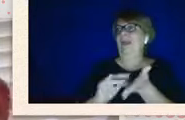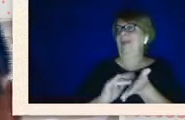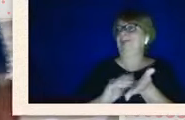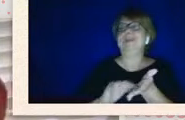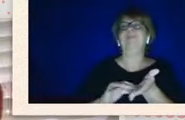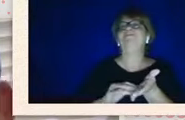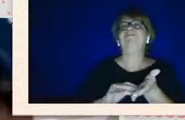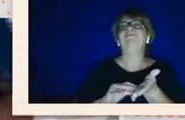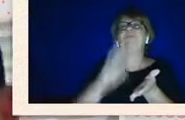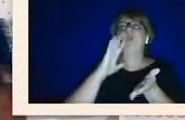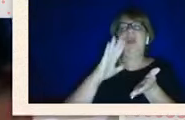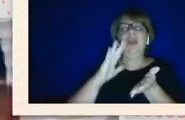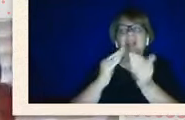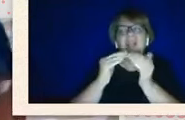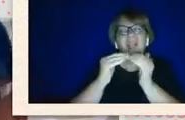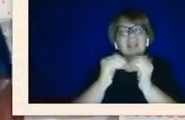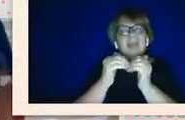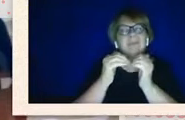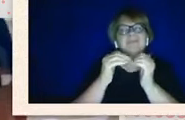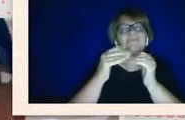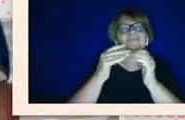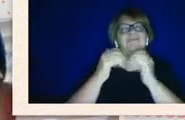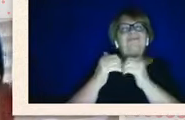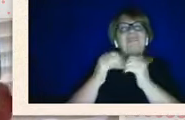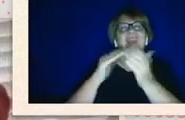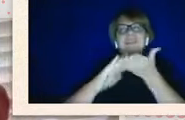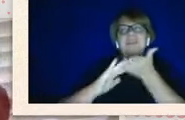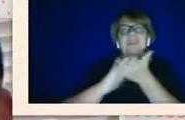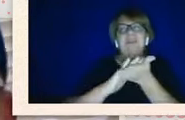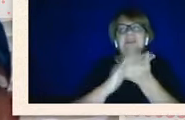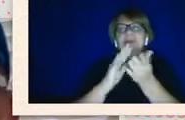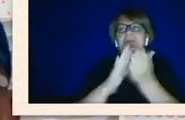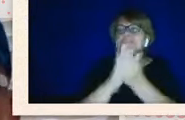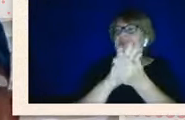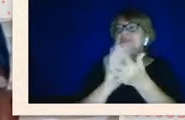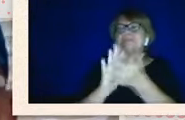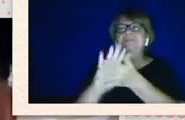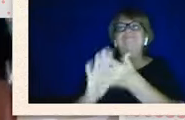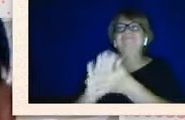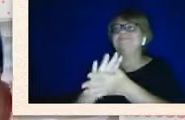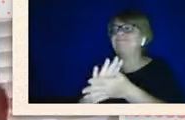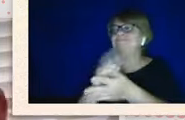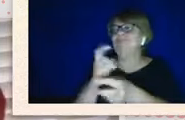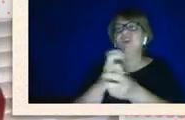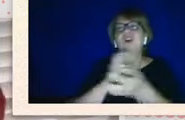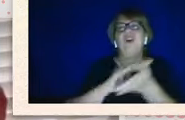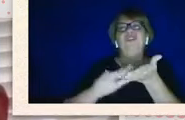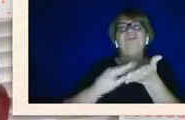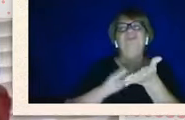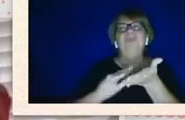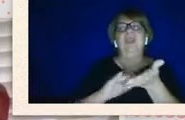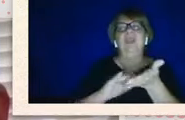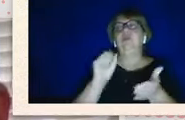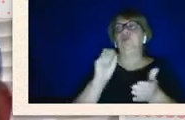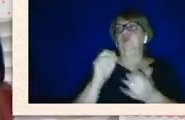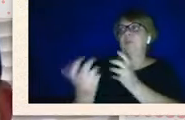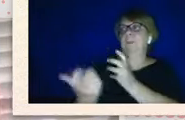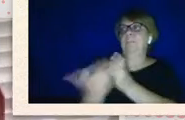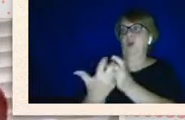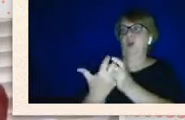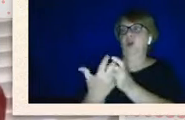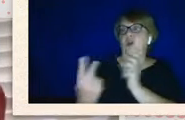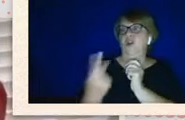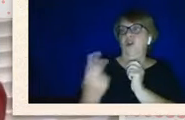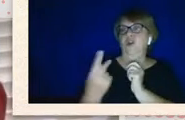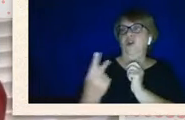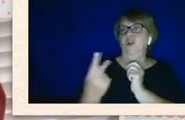and kind of smudged or smeared in different regards. So the partners that we got a chance to have this discussion with, which